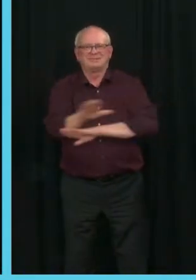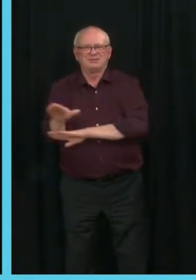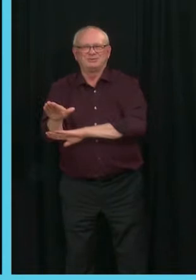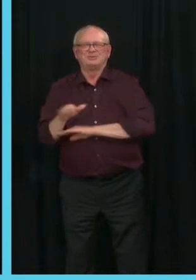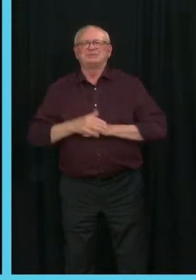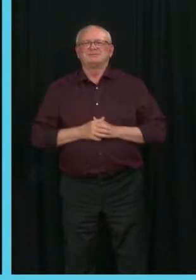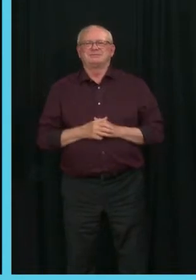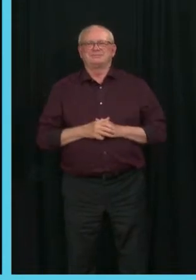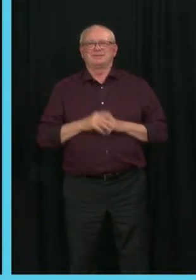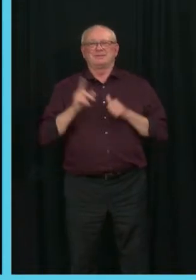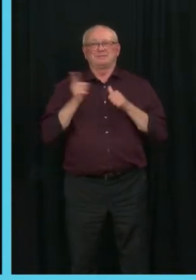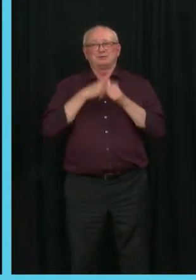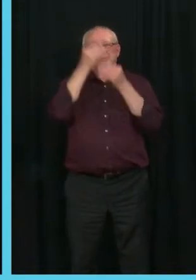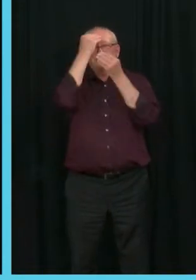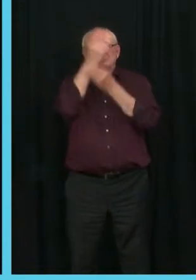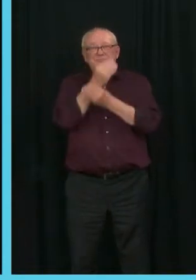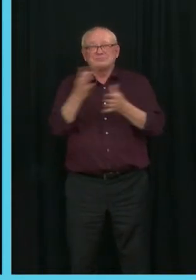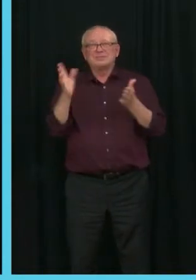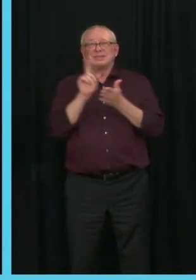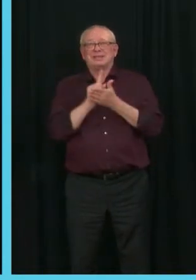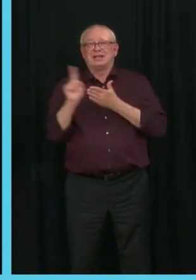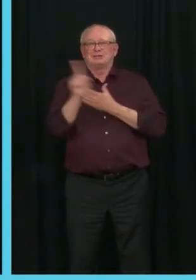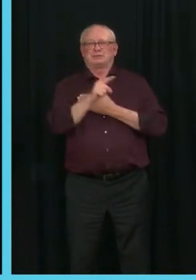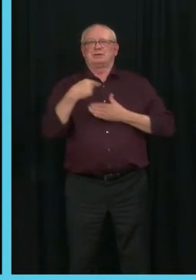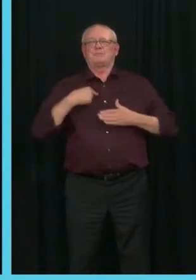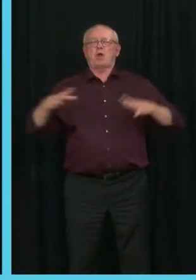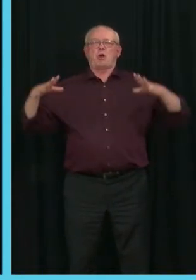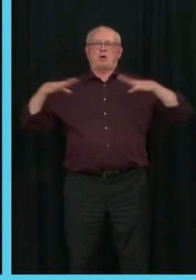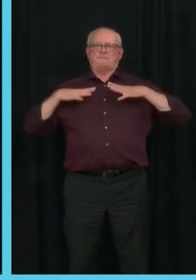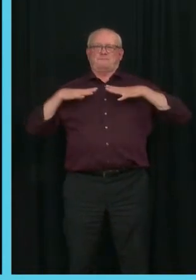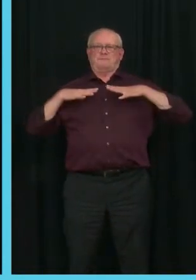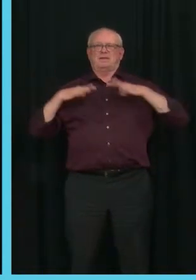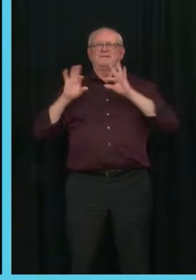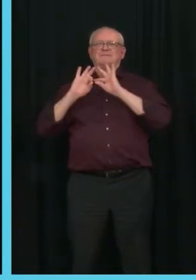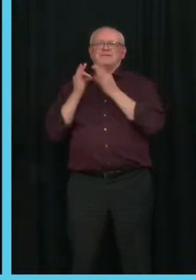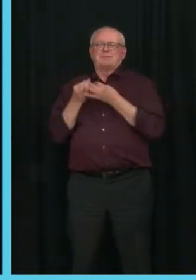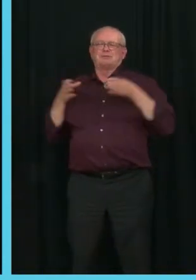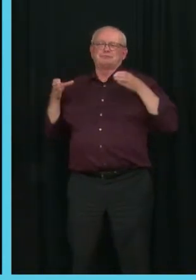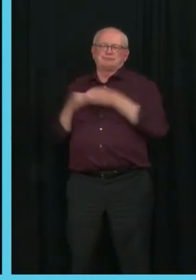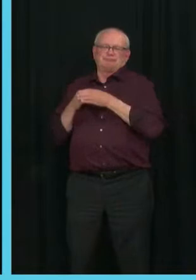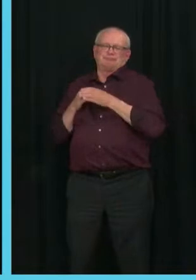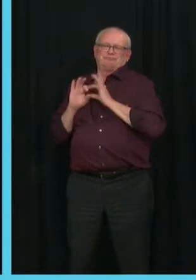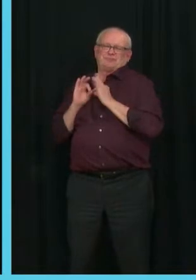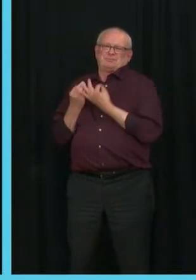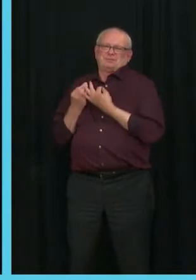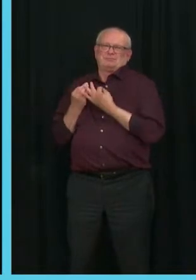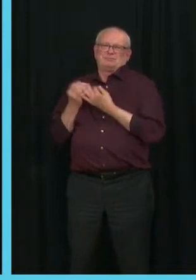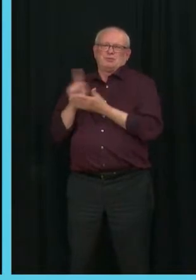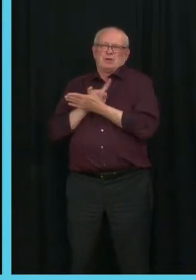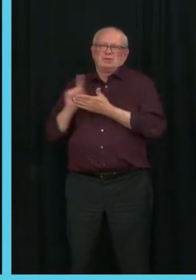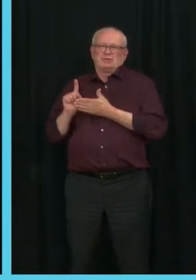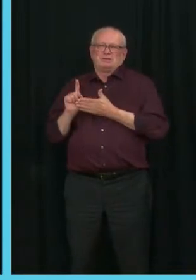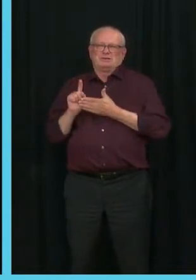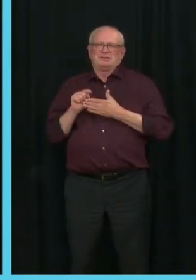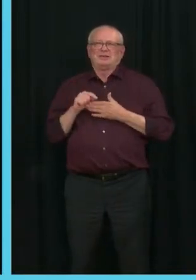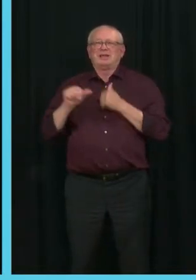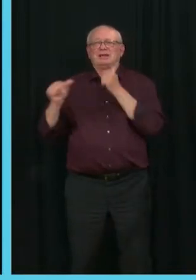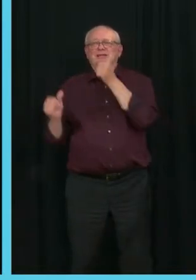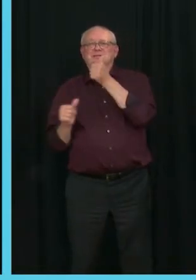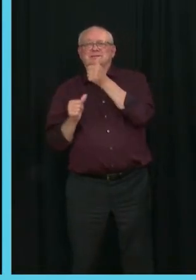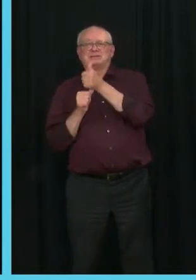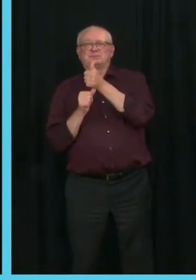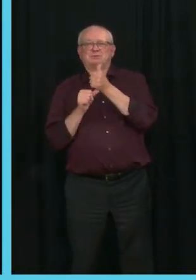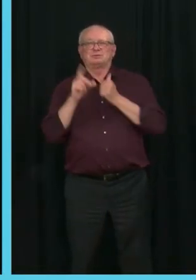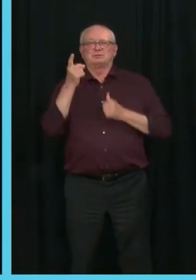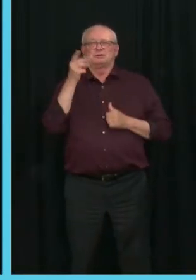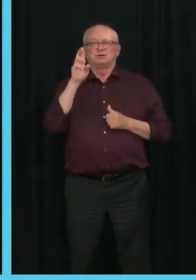off to spend some time with my family. While I am away, my deputy, Dr. Andre Corriveau, and our health team will continue to work